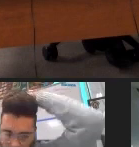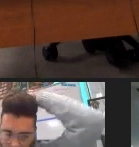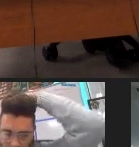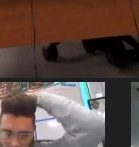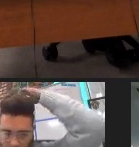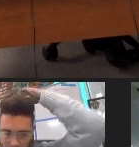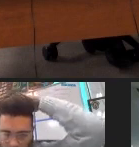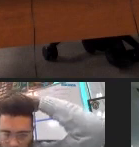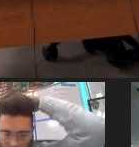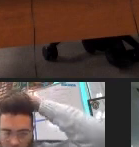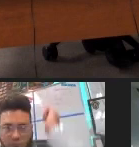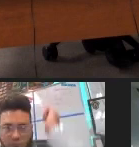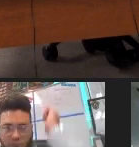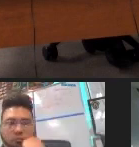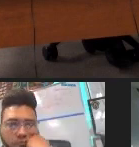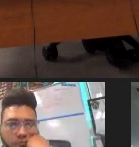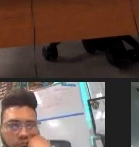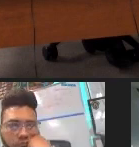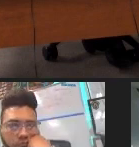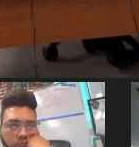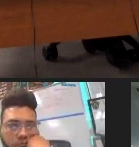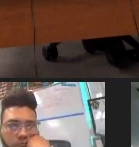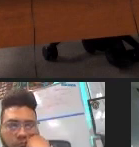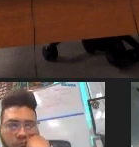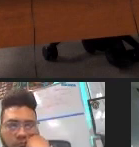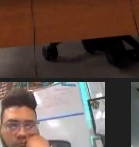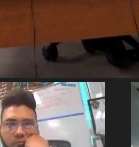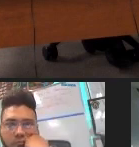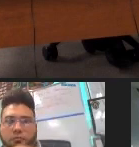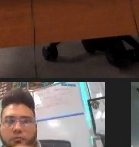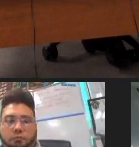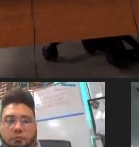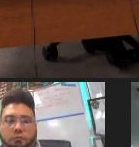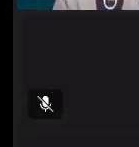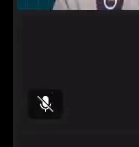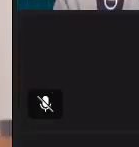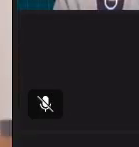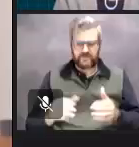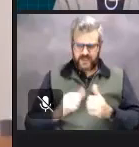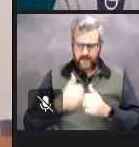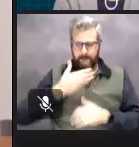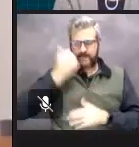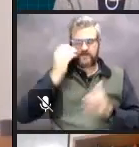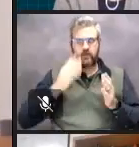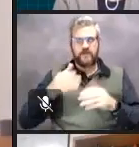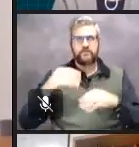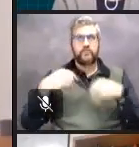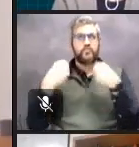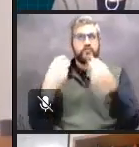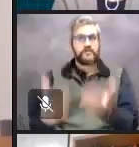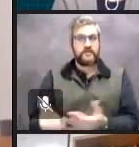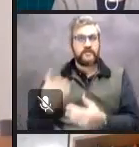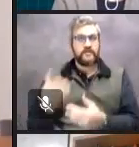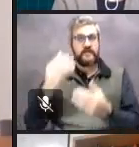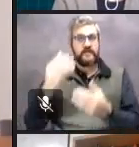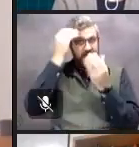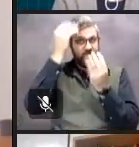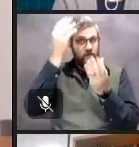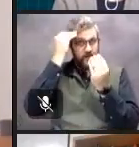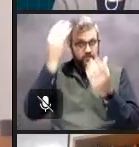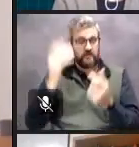there, working with our vendors to determine how best to present that information. And then we do go through a